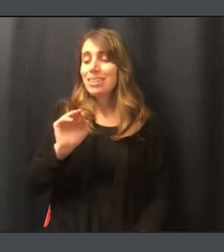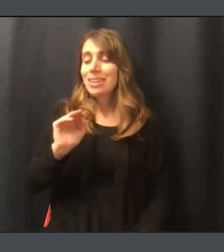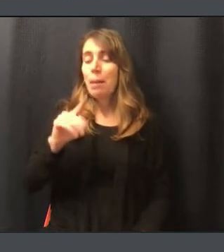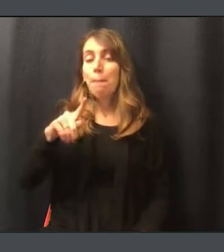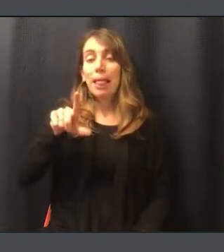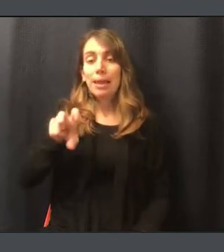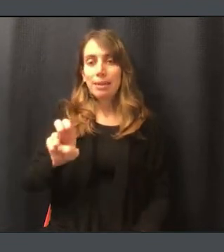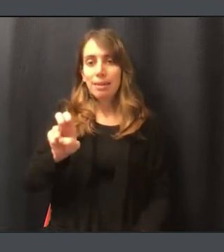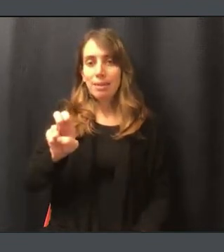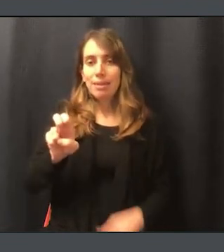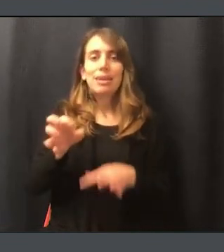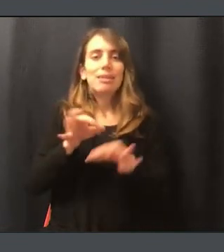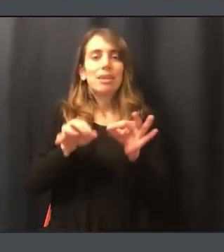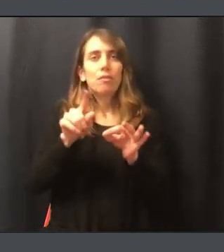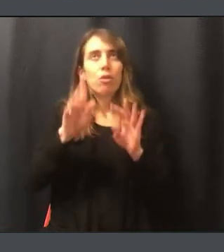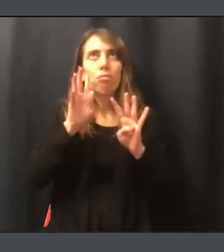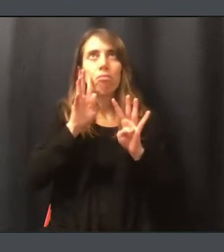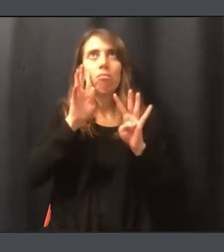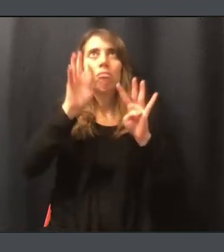it from scratch.